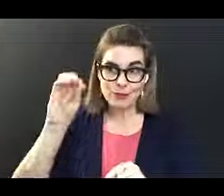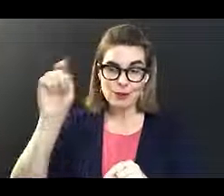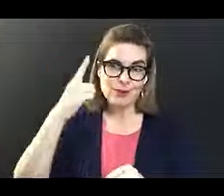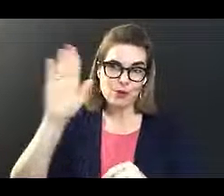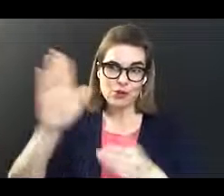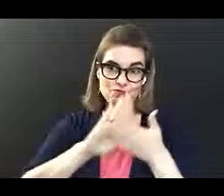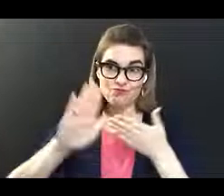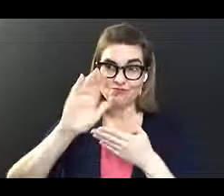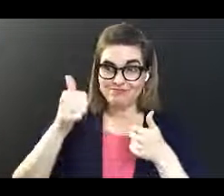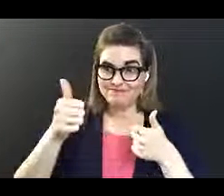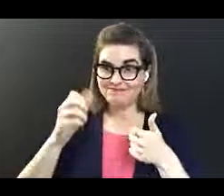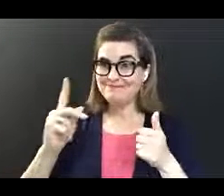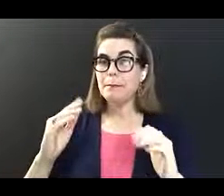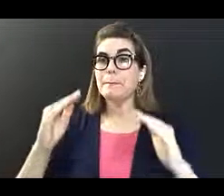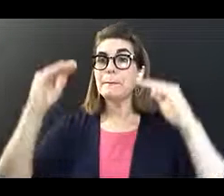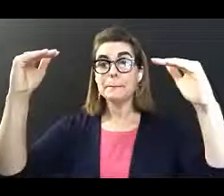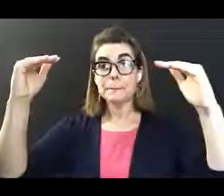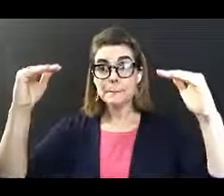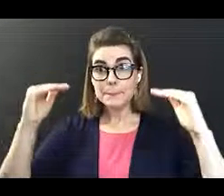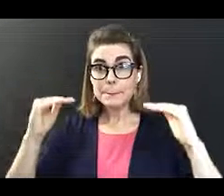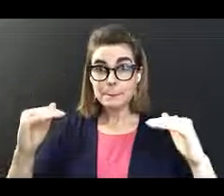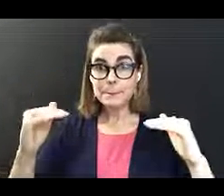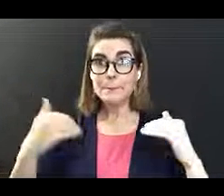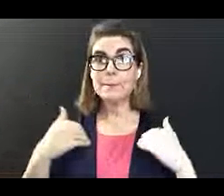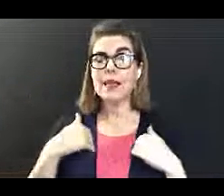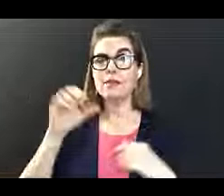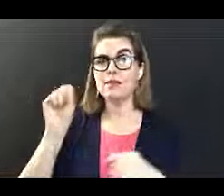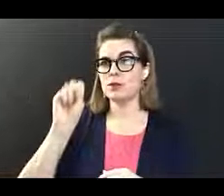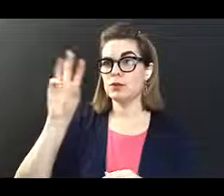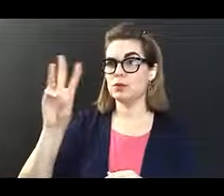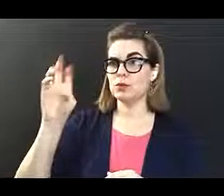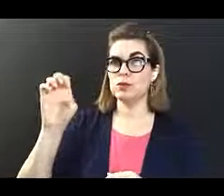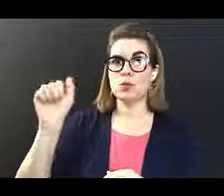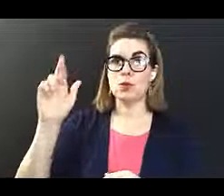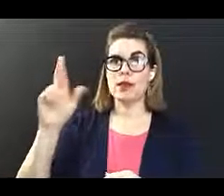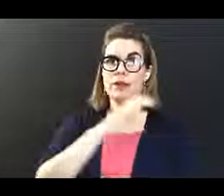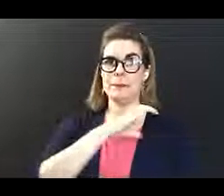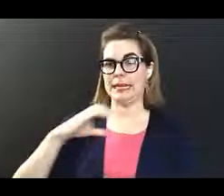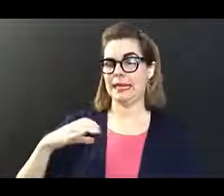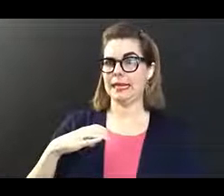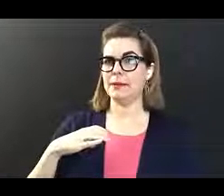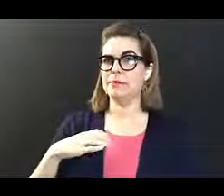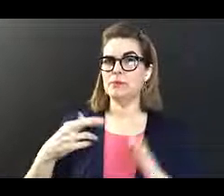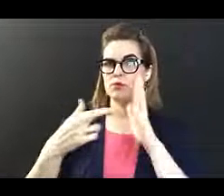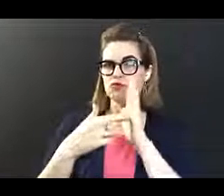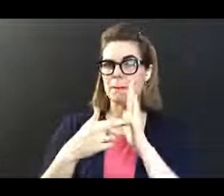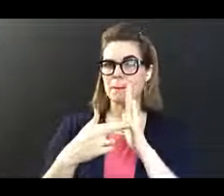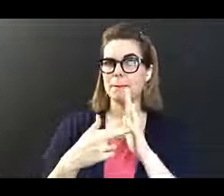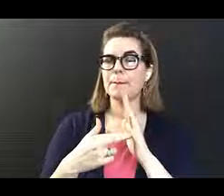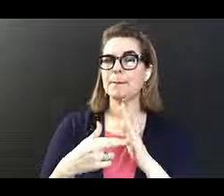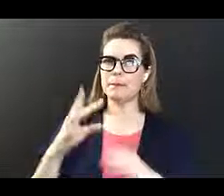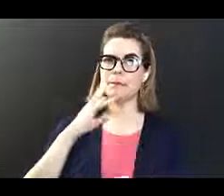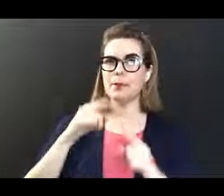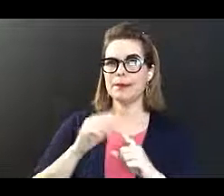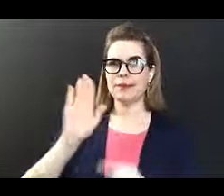Up next, we will have the SWEAR committee representative to speak about their